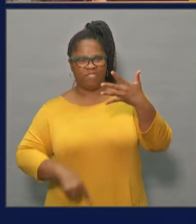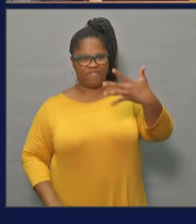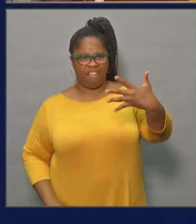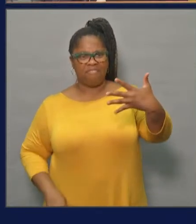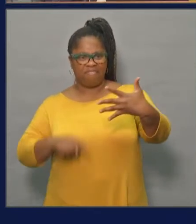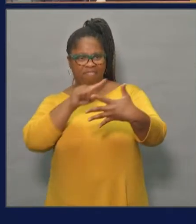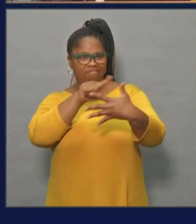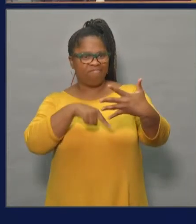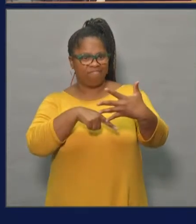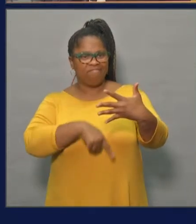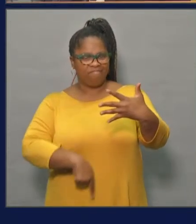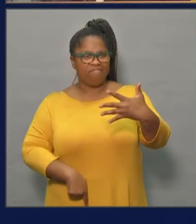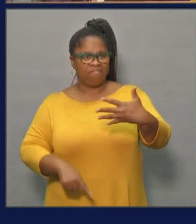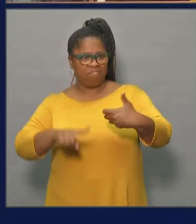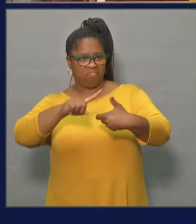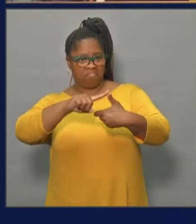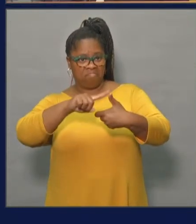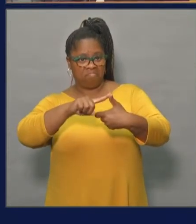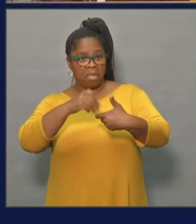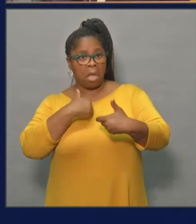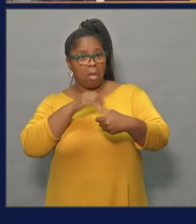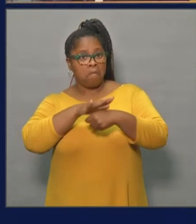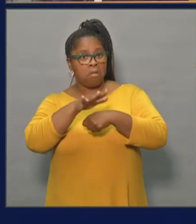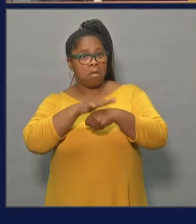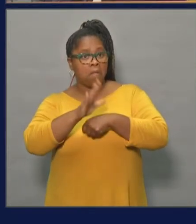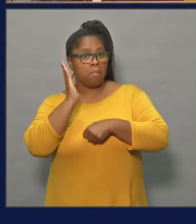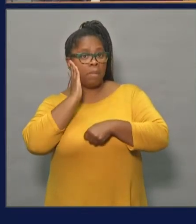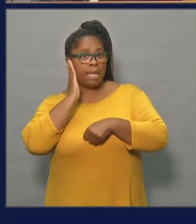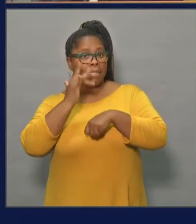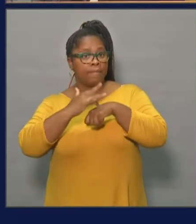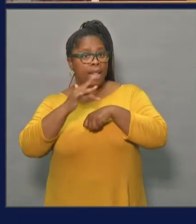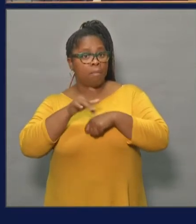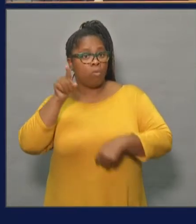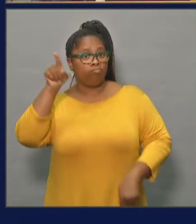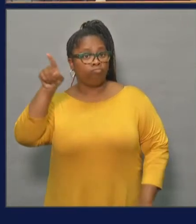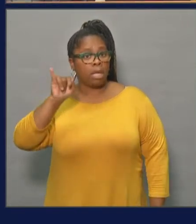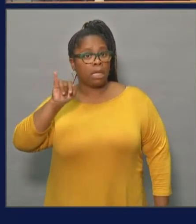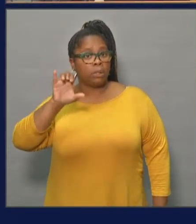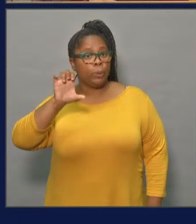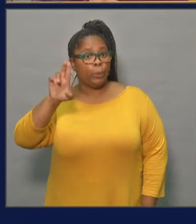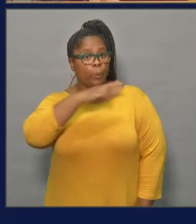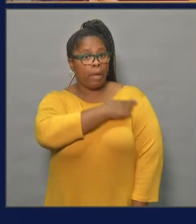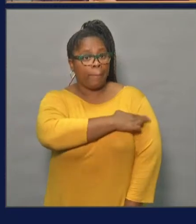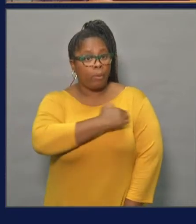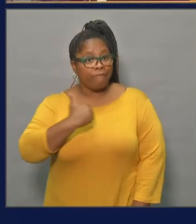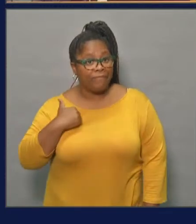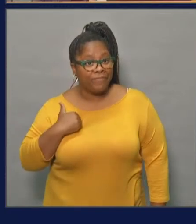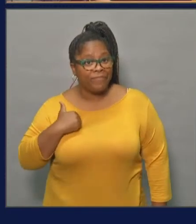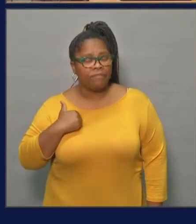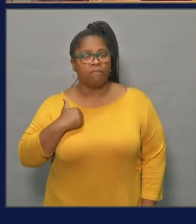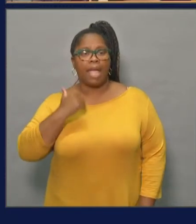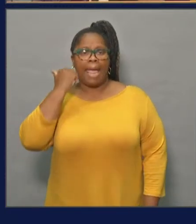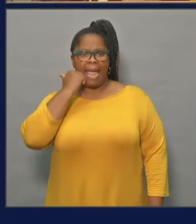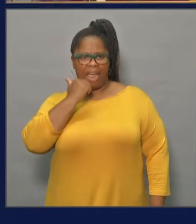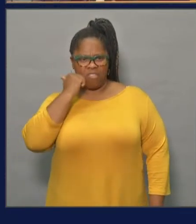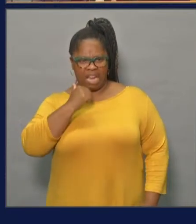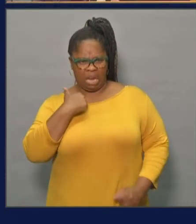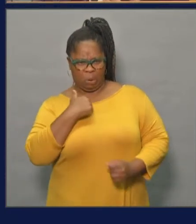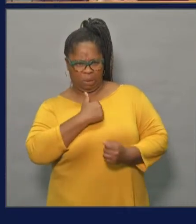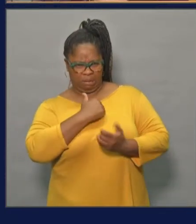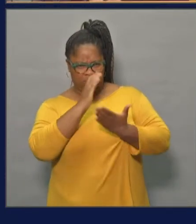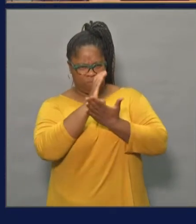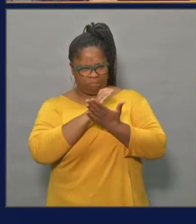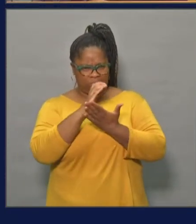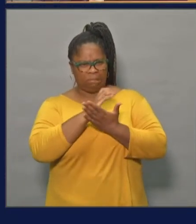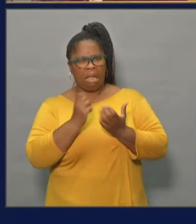we look at whether or not we have enough available beds in our intensive care units. So every day we look at the total